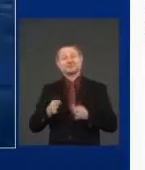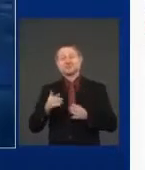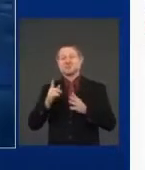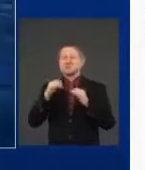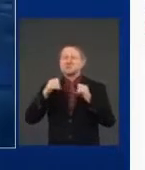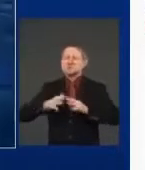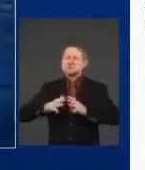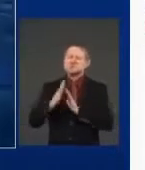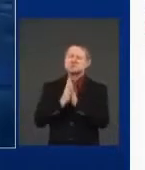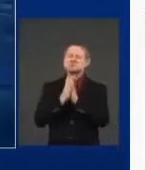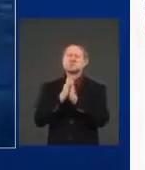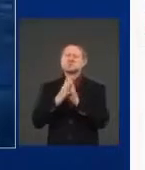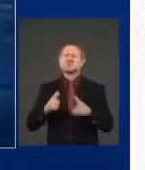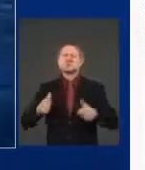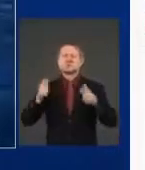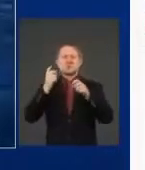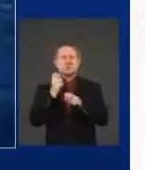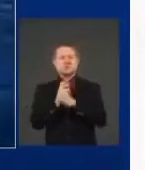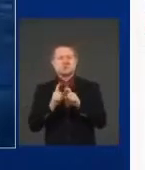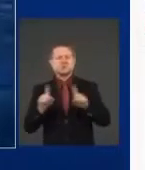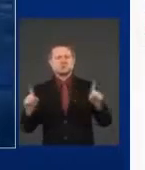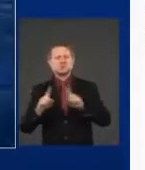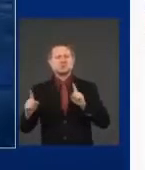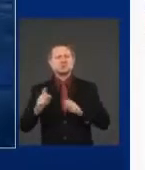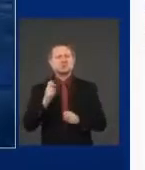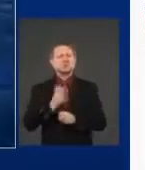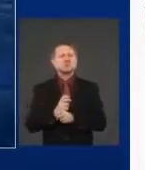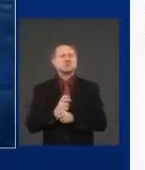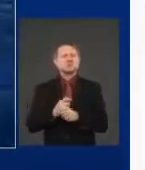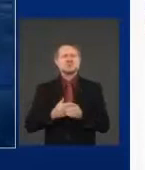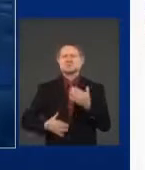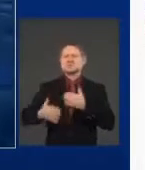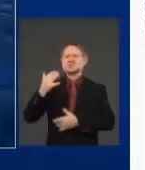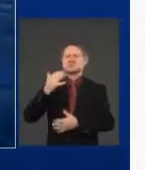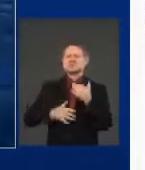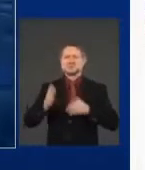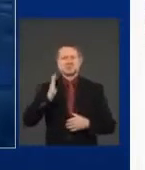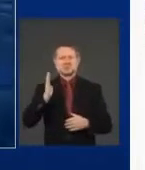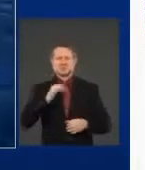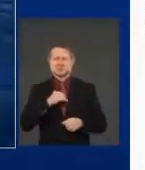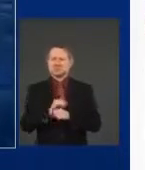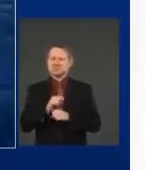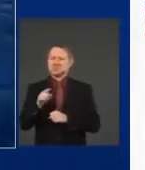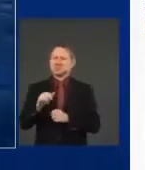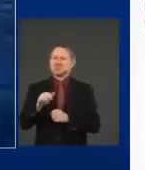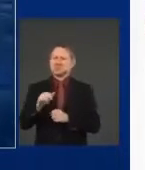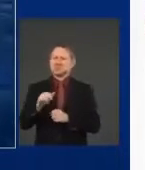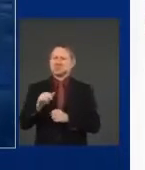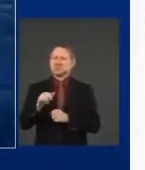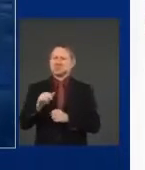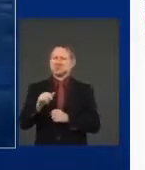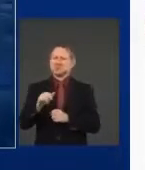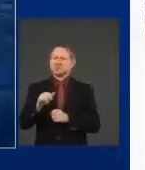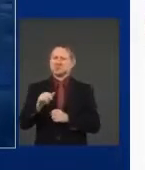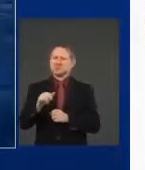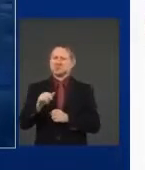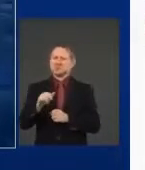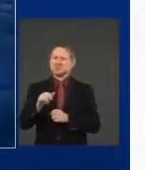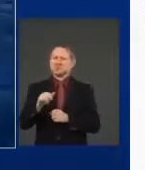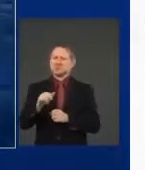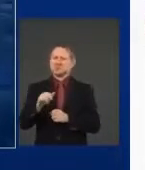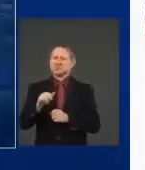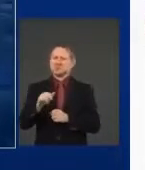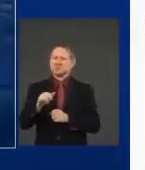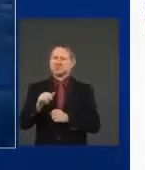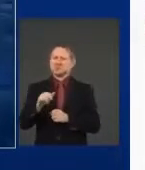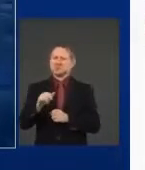to do the things we're talking about. I worked in public housing all across this country. You've worked in public housing